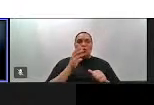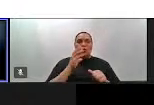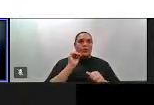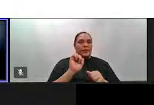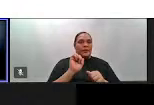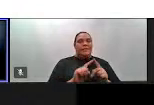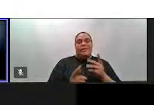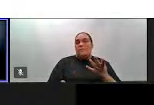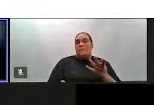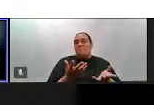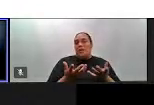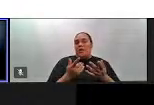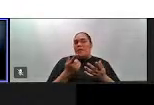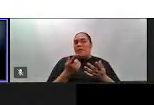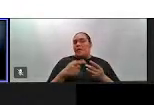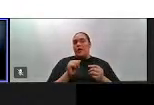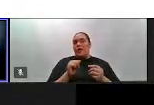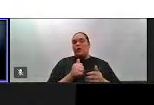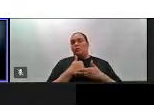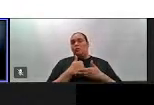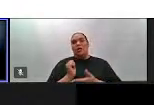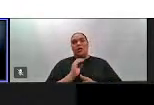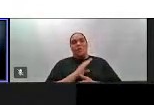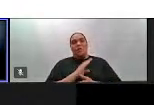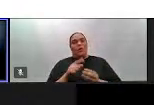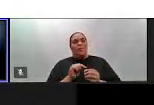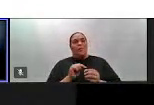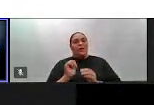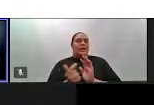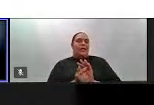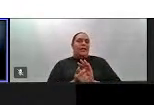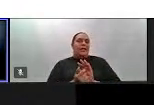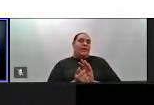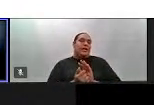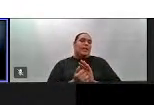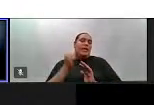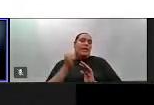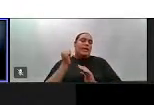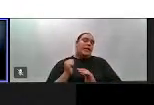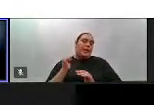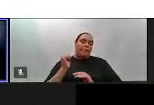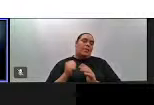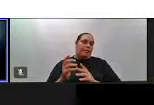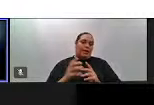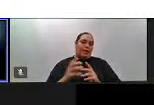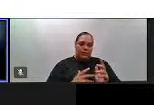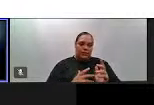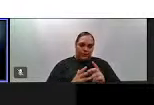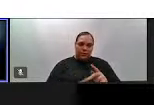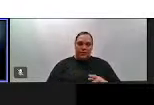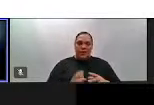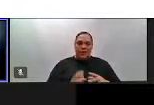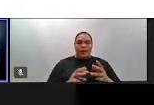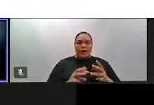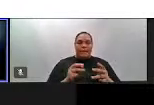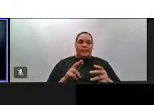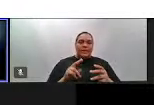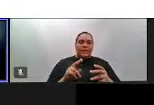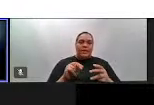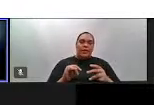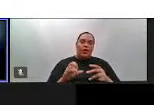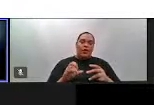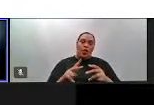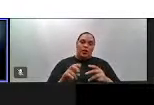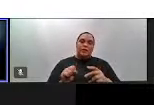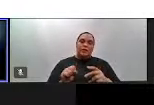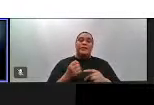also maybe in terms of assisting the board with regards to illegal gambling matters. Mr. Rowan Nichols, he's currently a